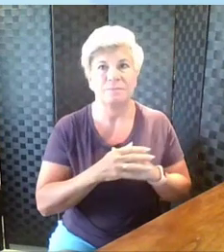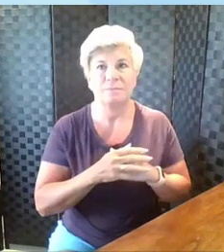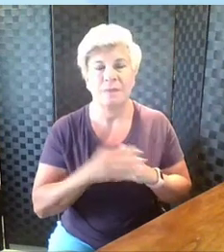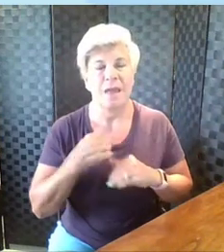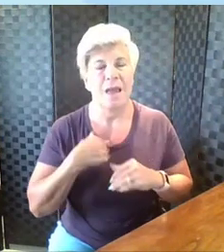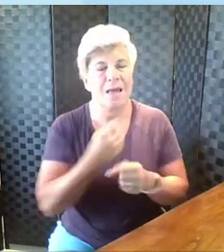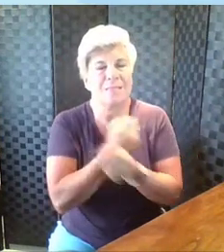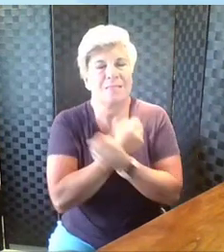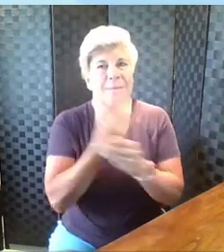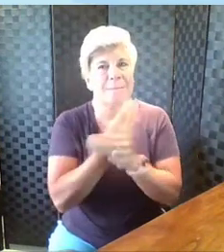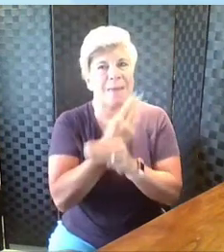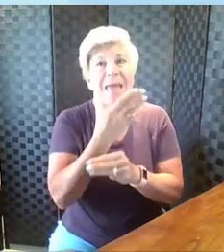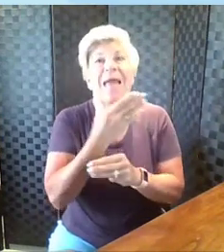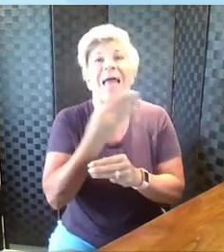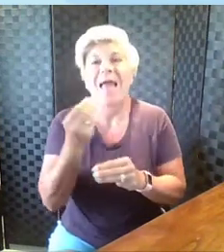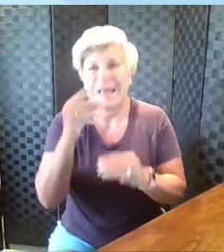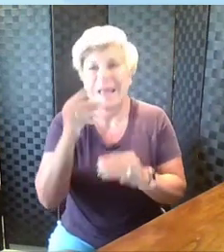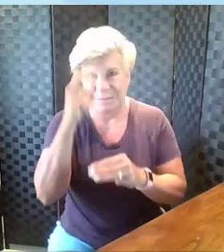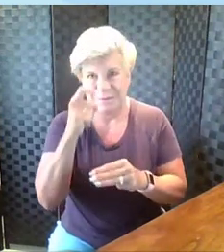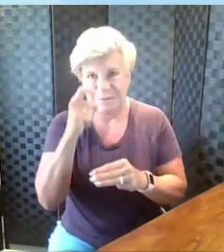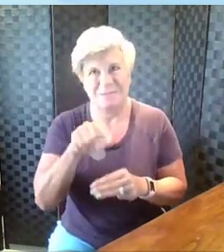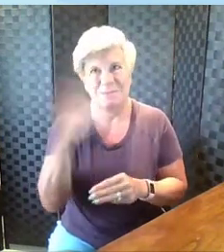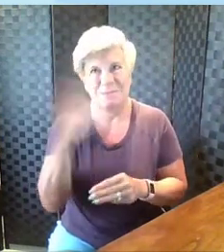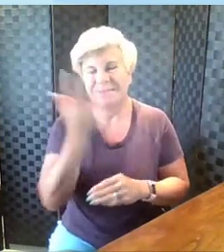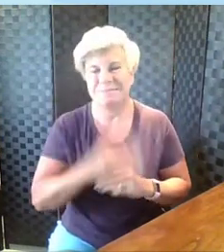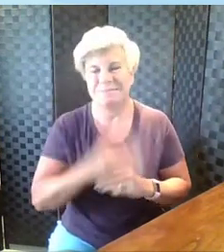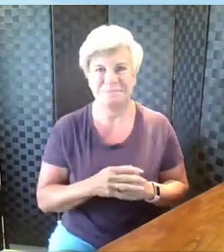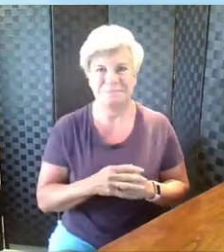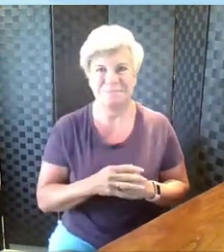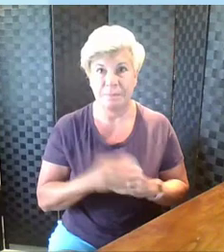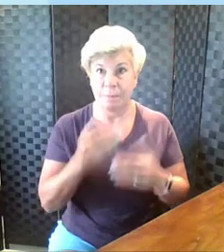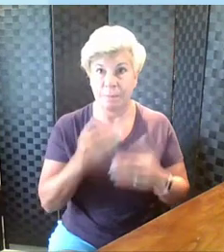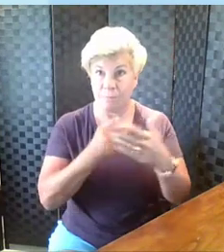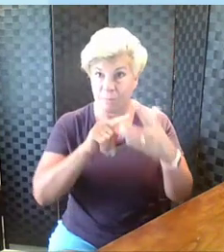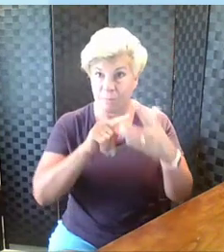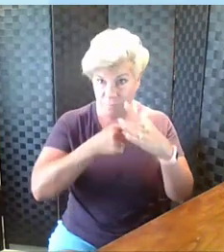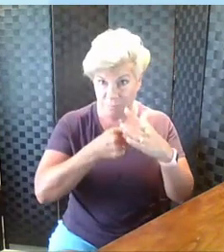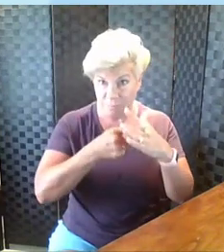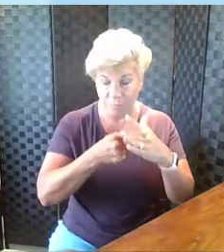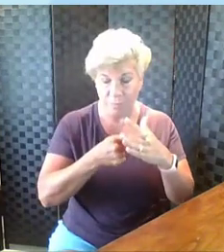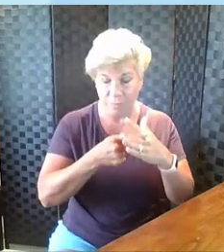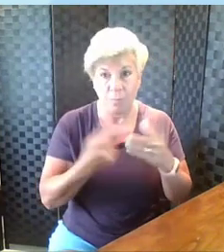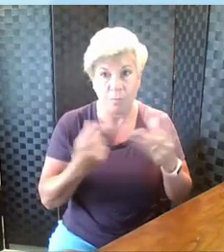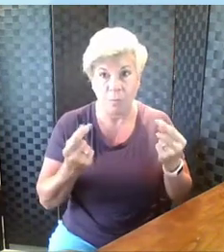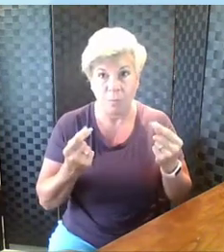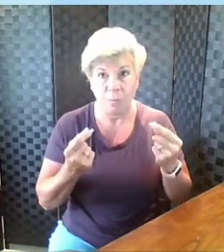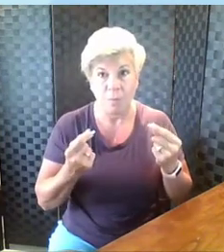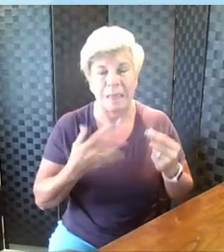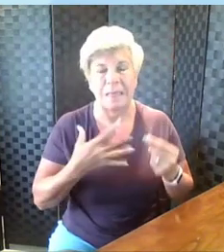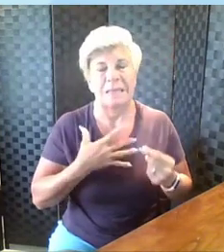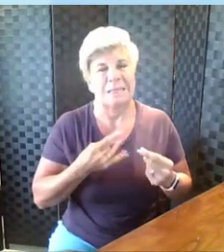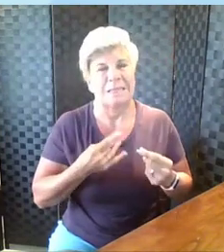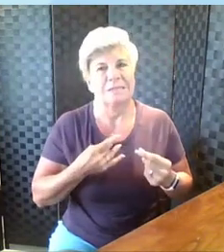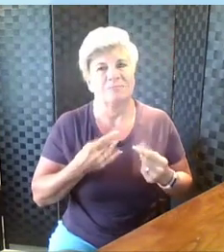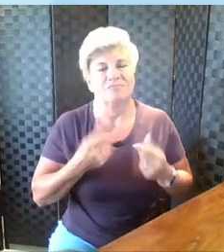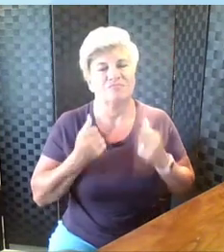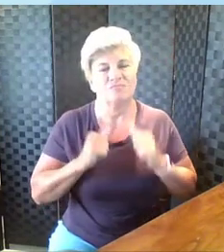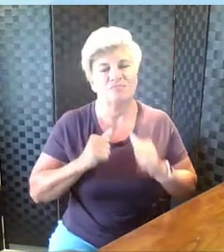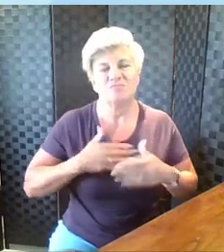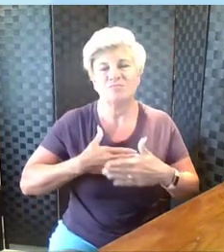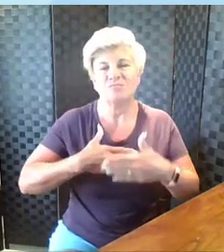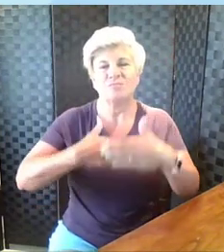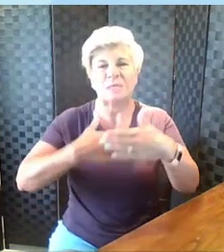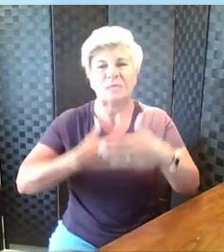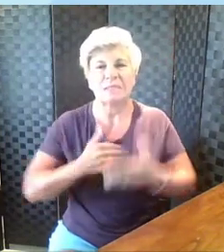summer, so this is going to be awesome. Now, before we jump into today's math lesson, I like to do a little bit of breathing to calm myself down and get focused and